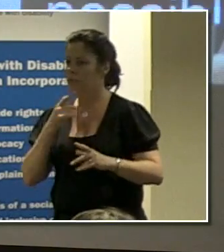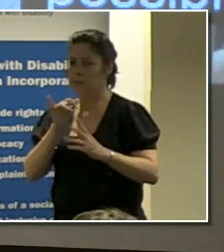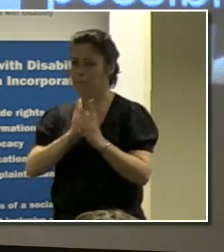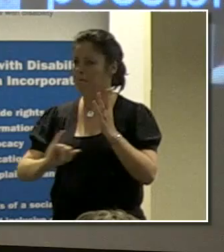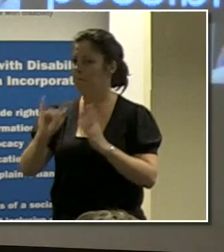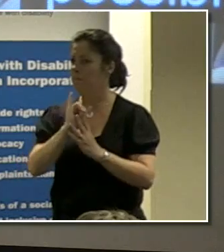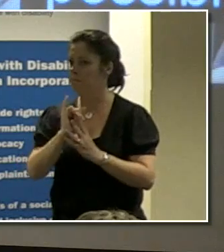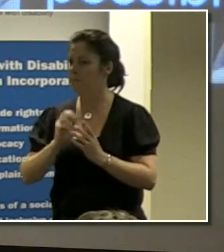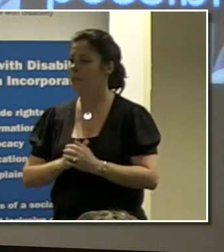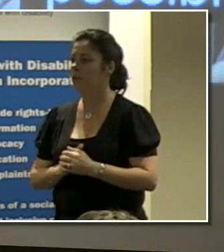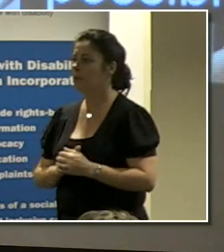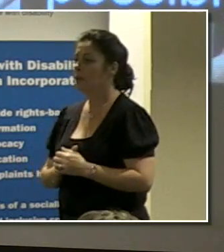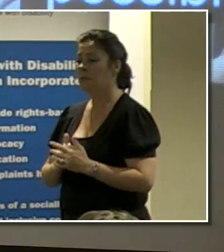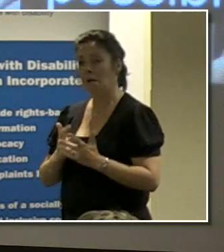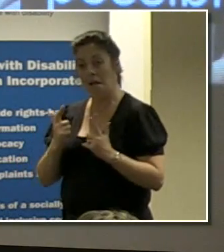so